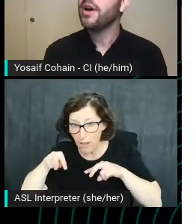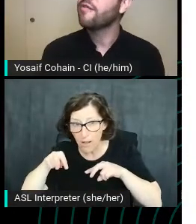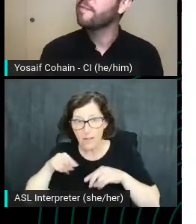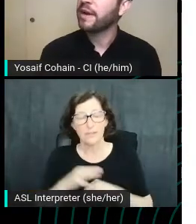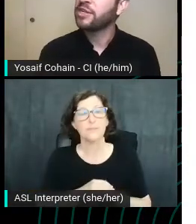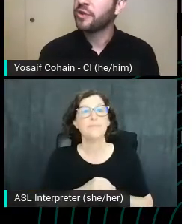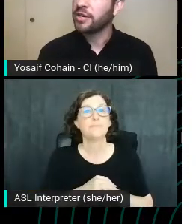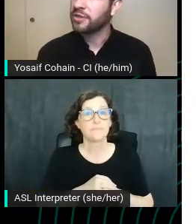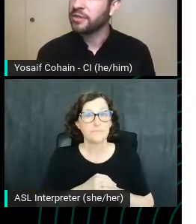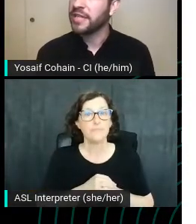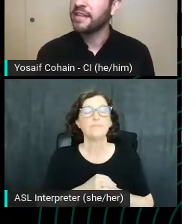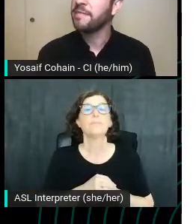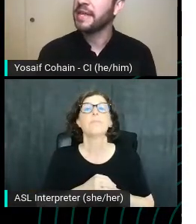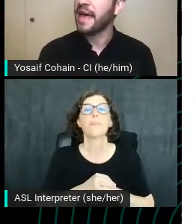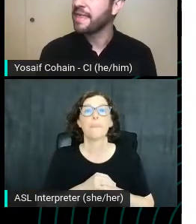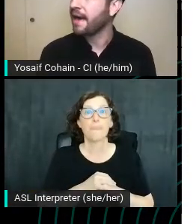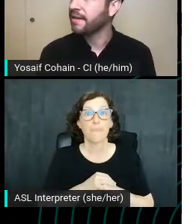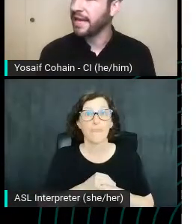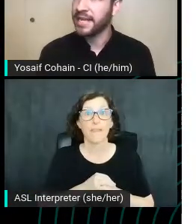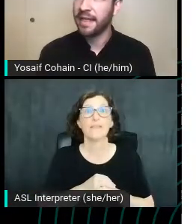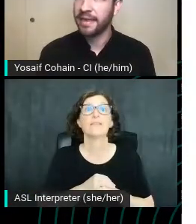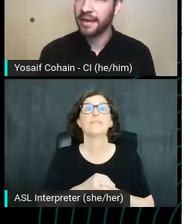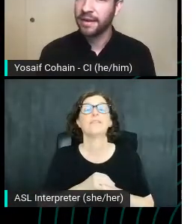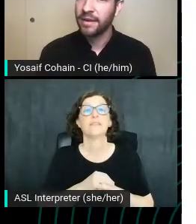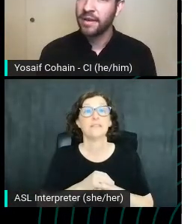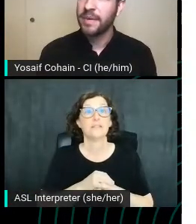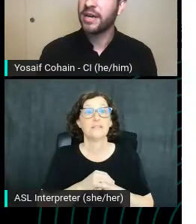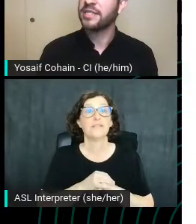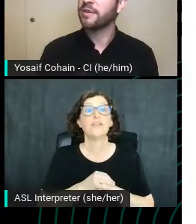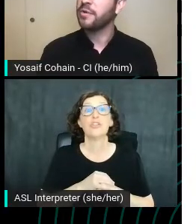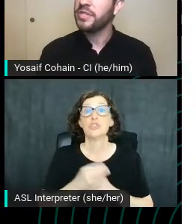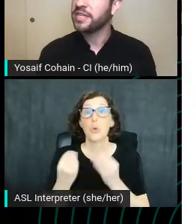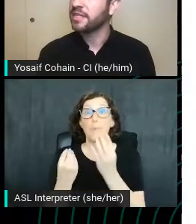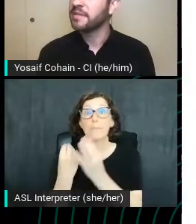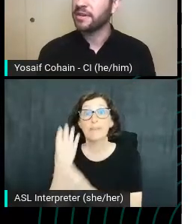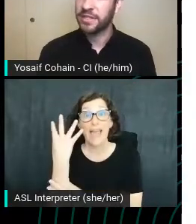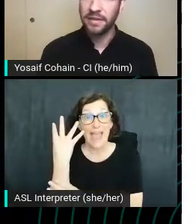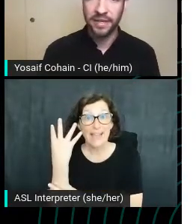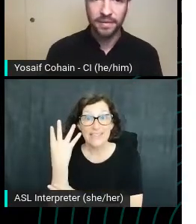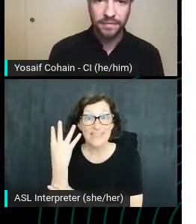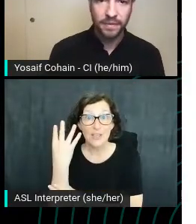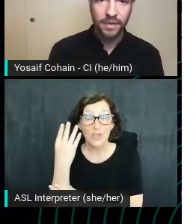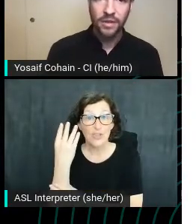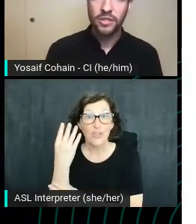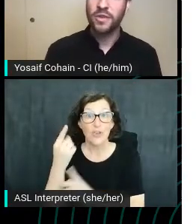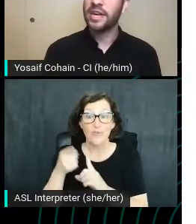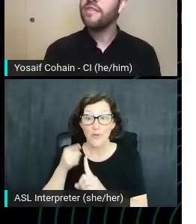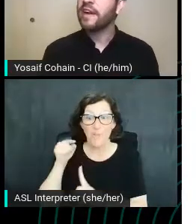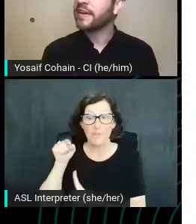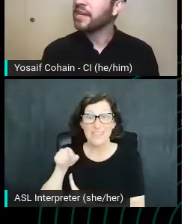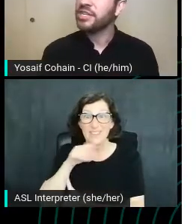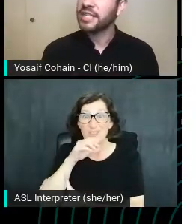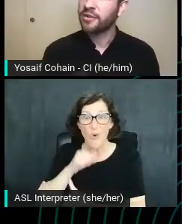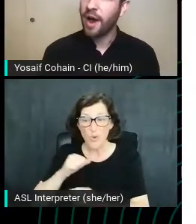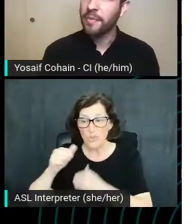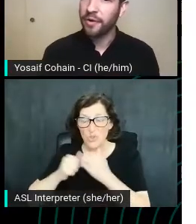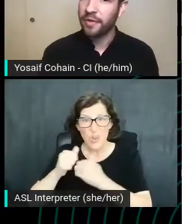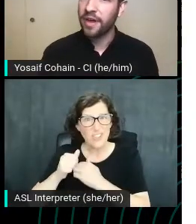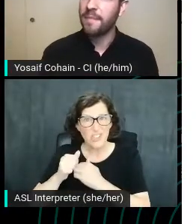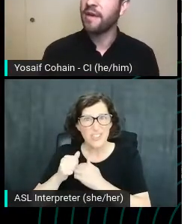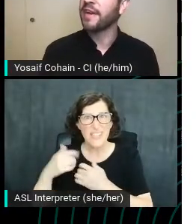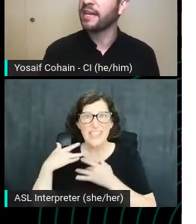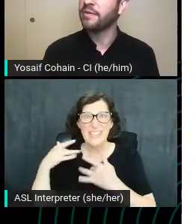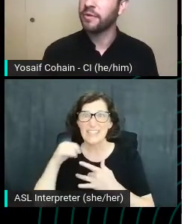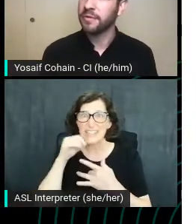Plants growing over buried structures tend to be less healthy because their root systems are stunted. So there are variations in crop